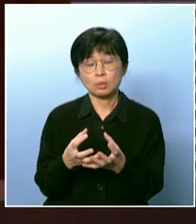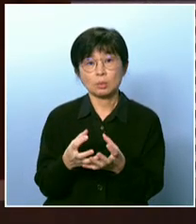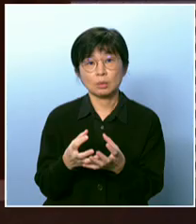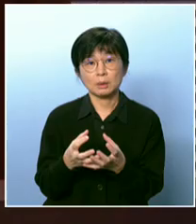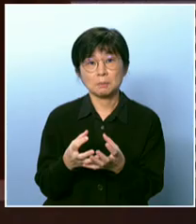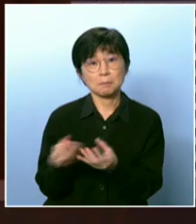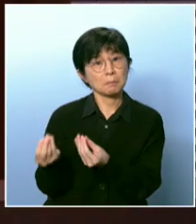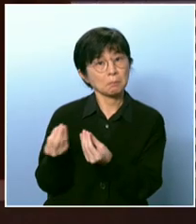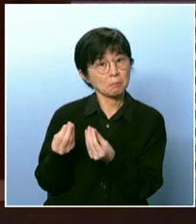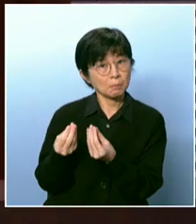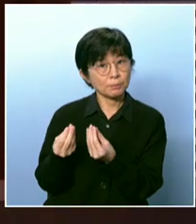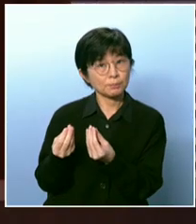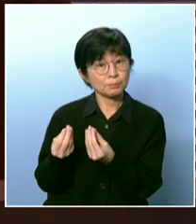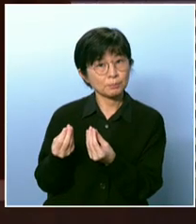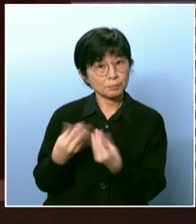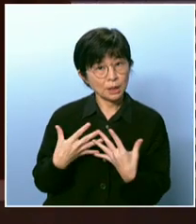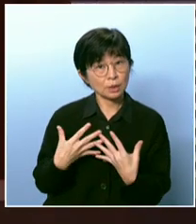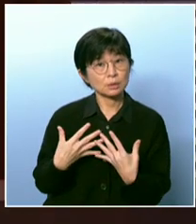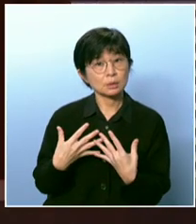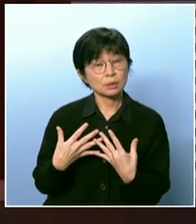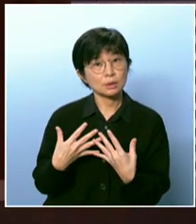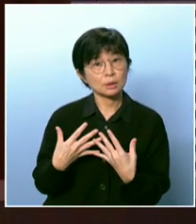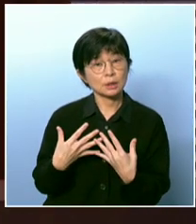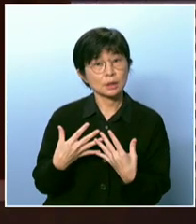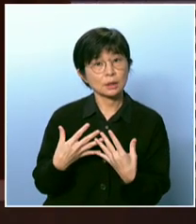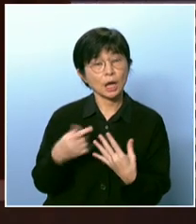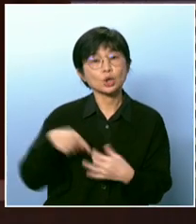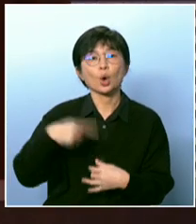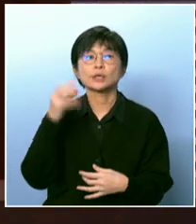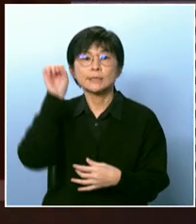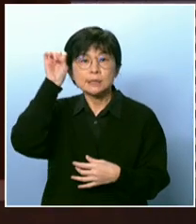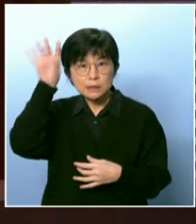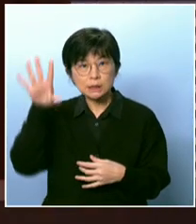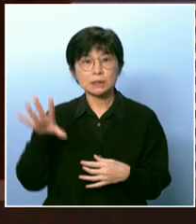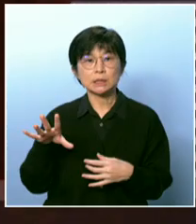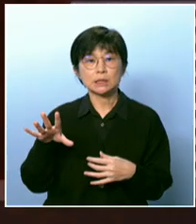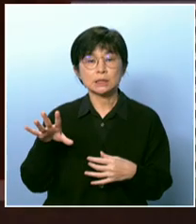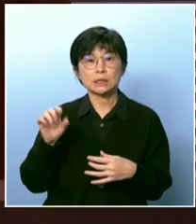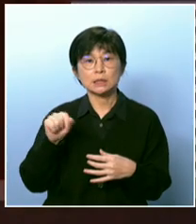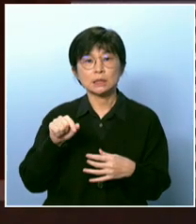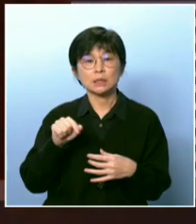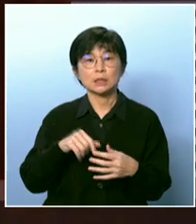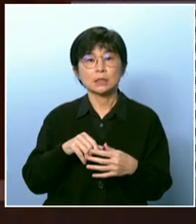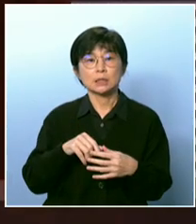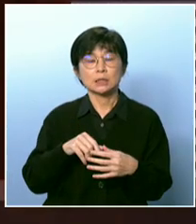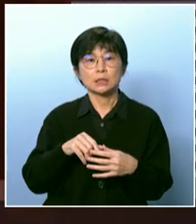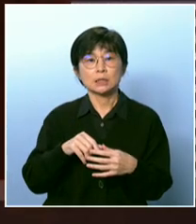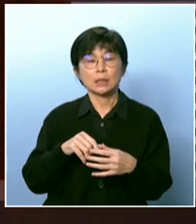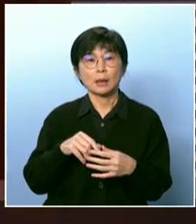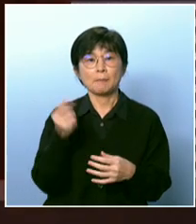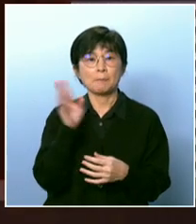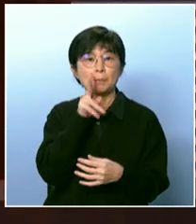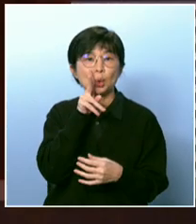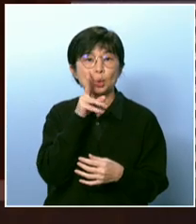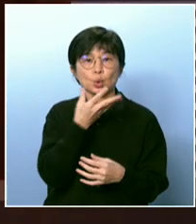be enough in past experience. the operators